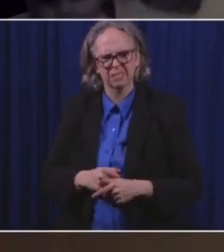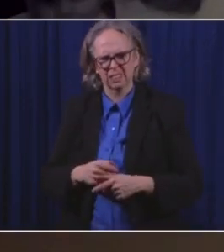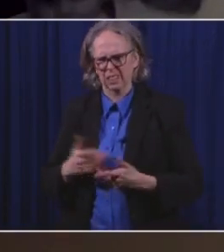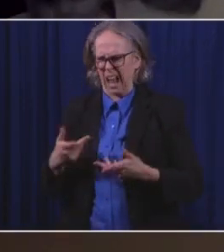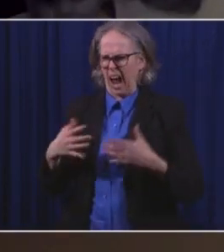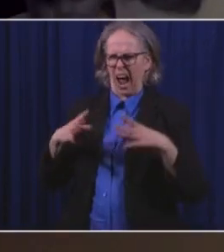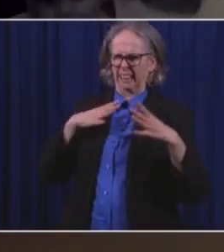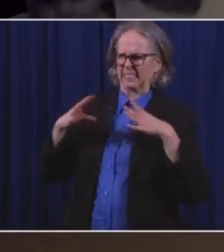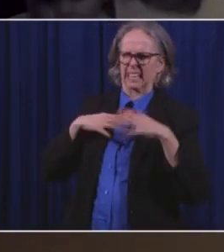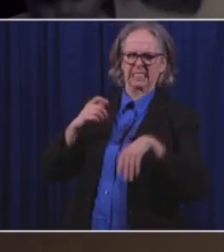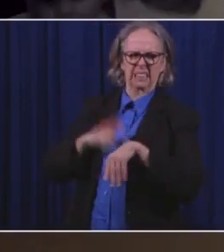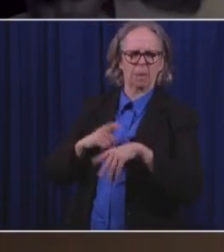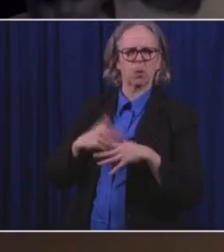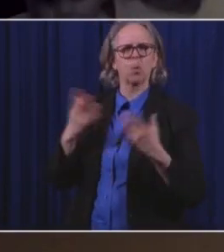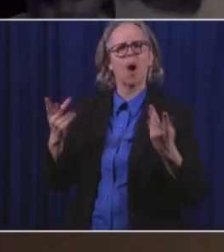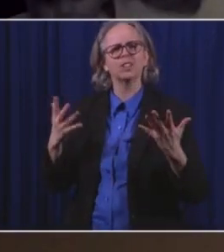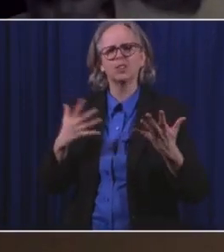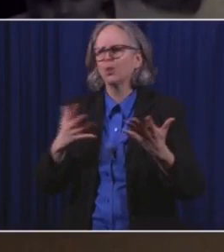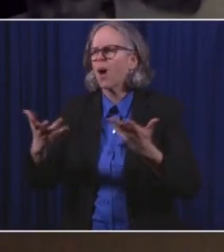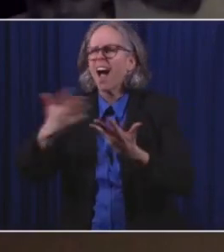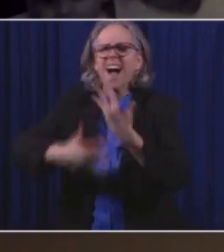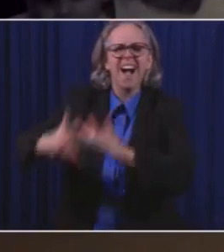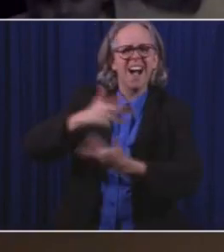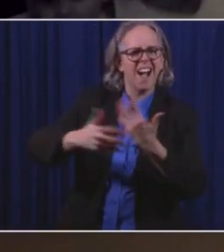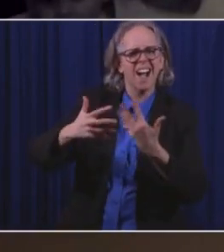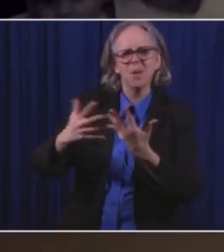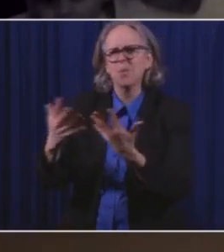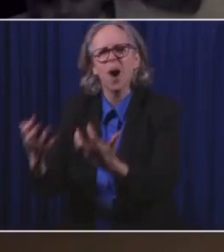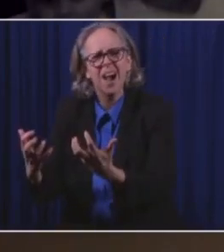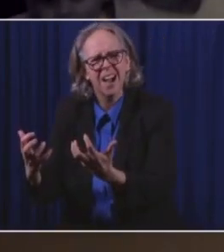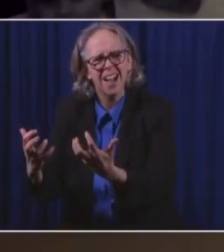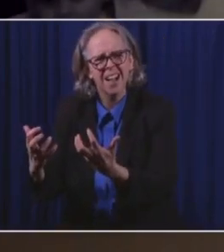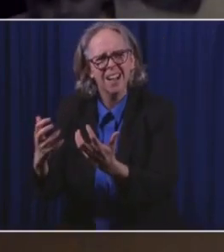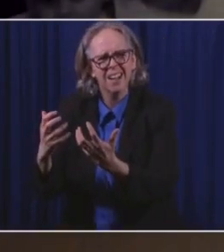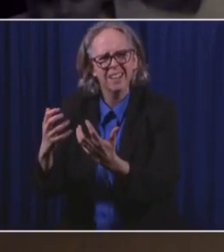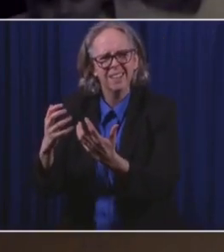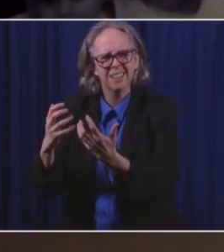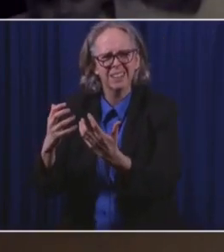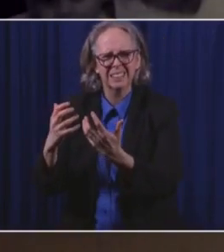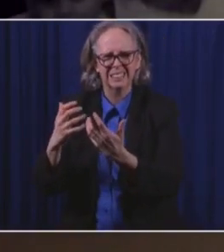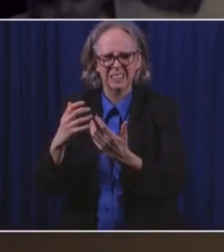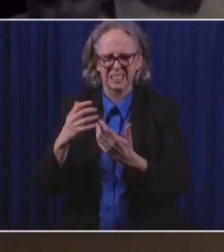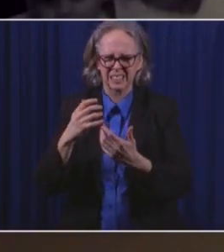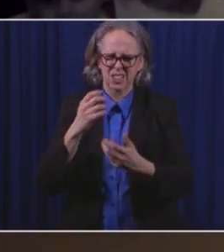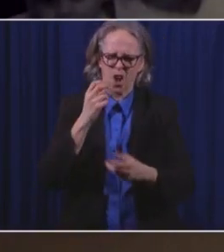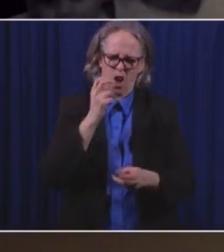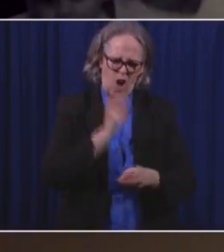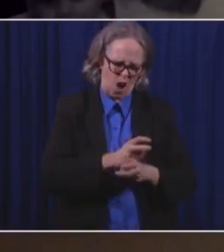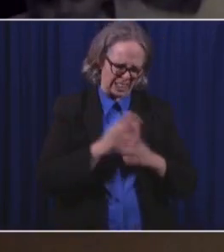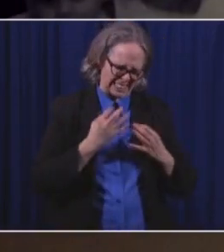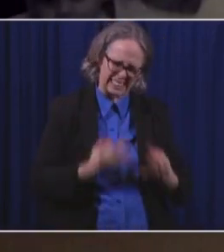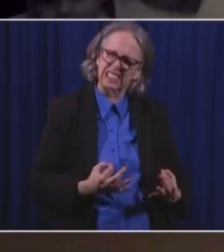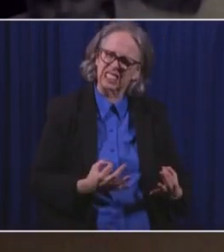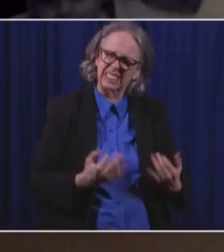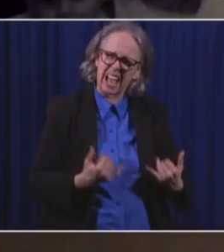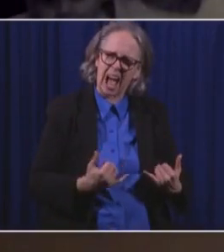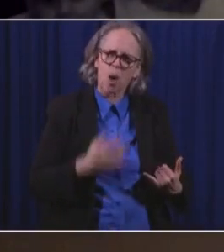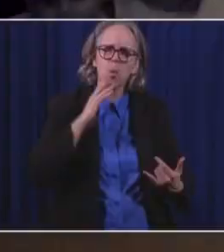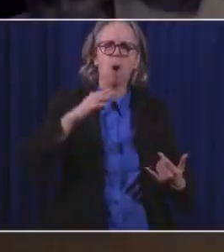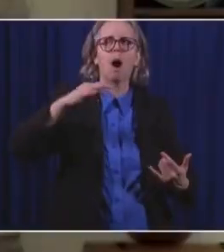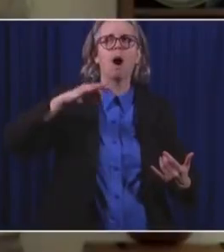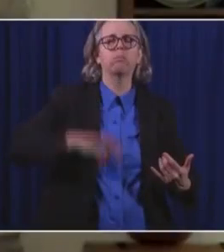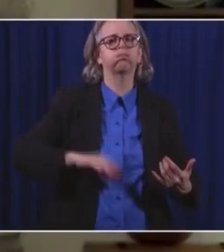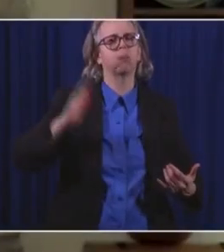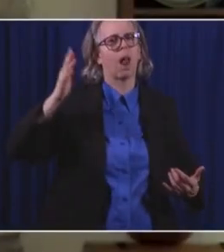can be supportive of one another when we make these decisions, we'll be better off in the long run and better able to get through this all together. Thank you very